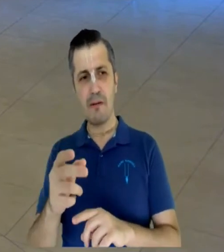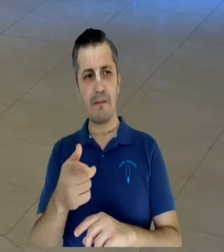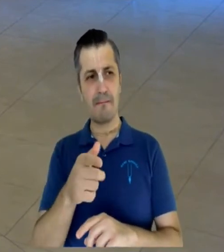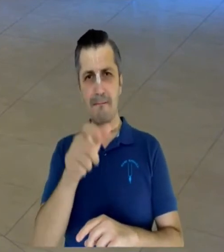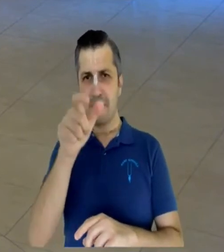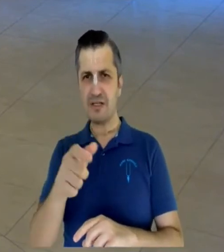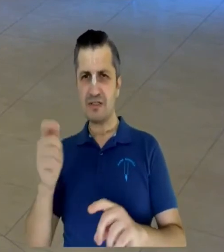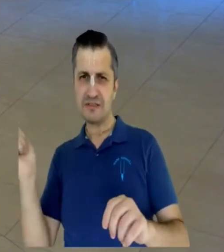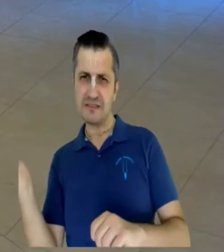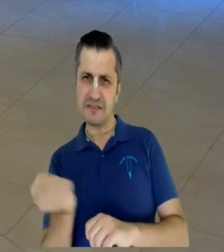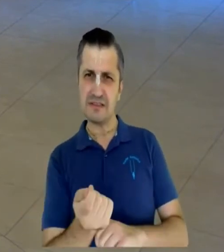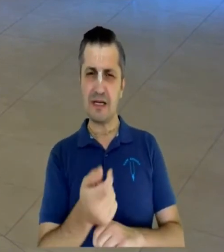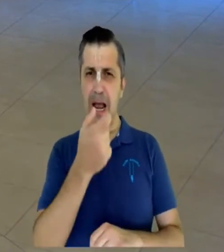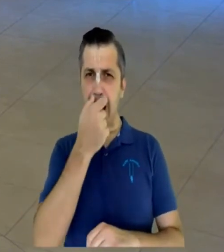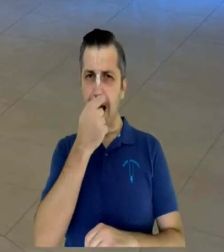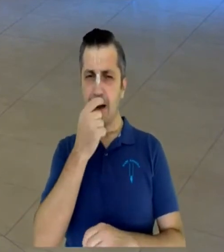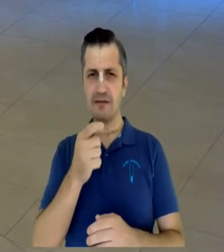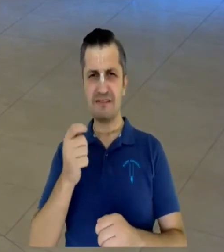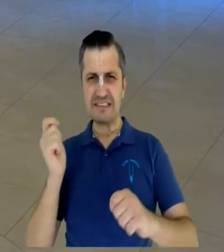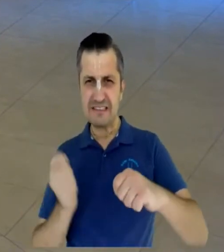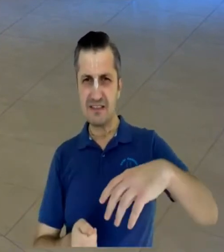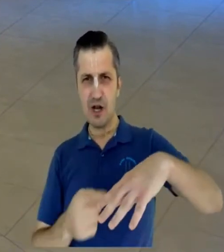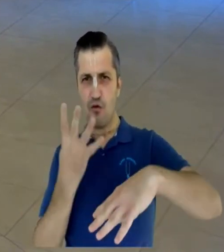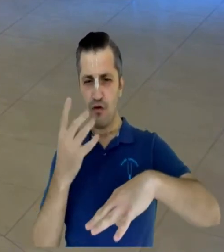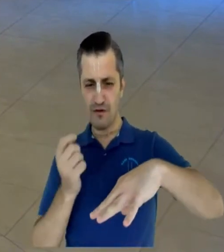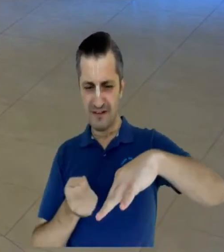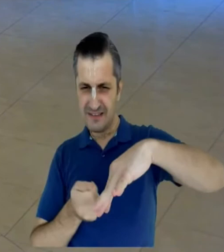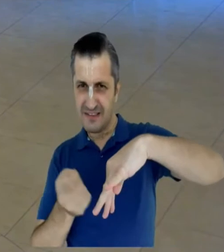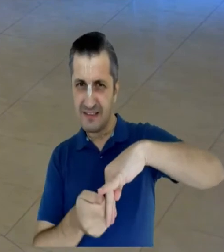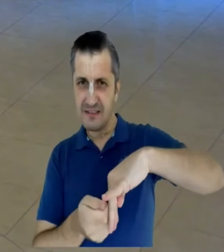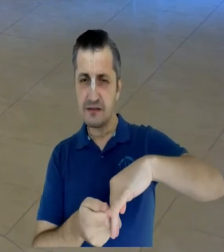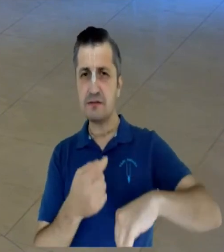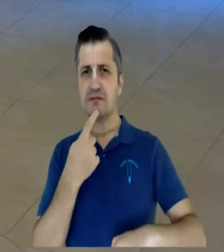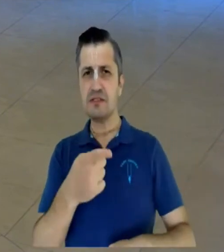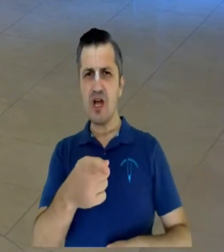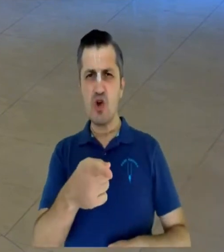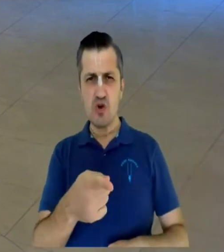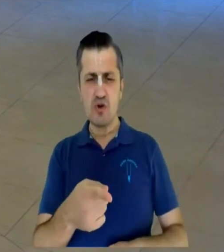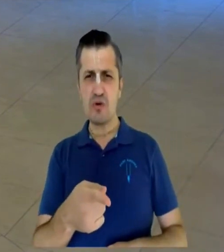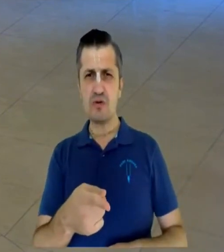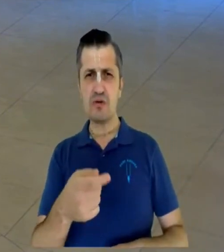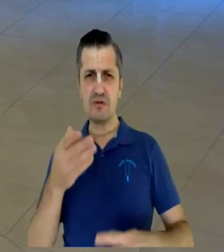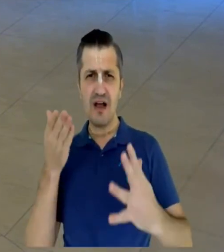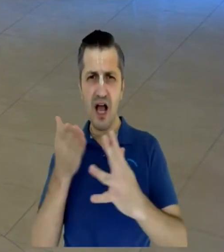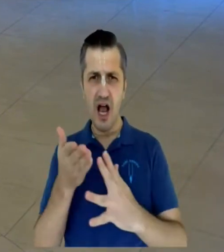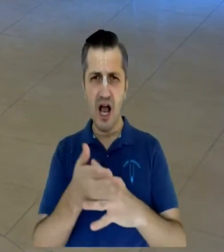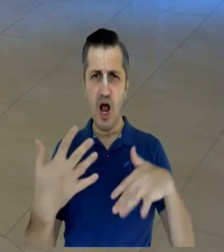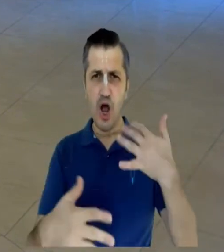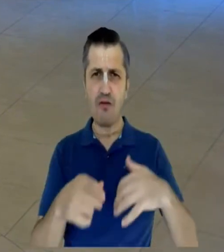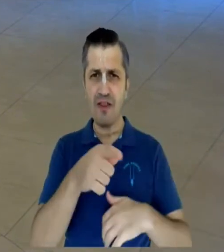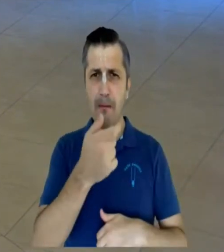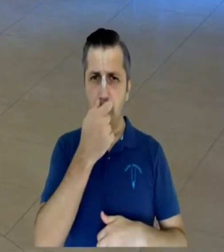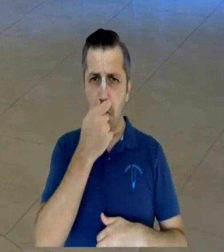Kali. And this is why, so these Kali, which is the